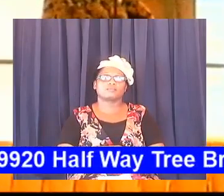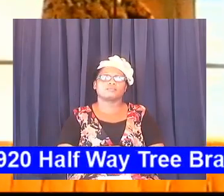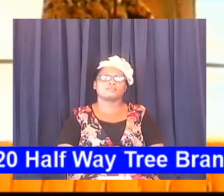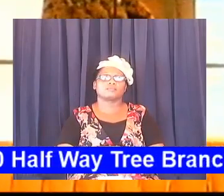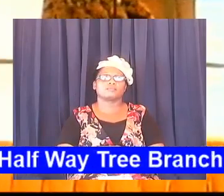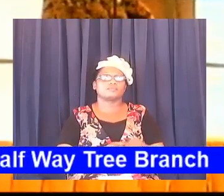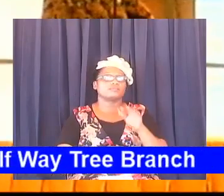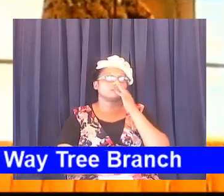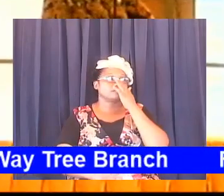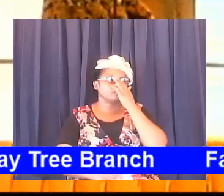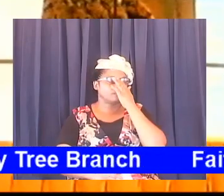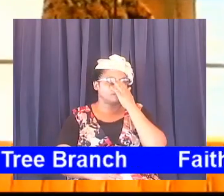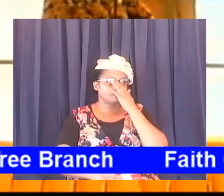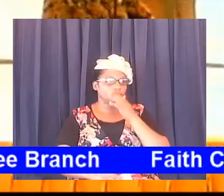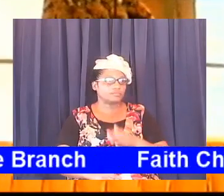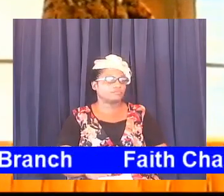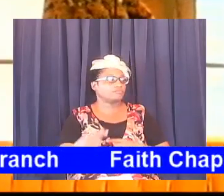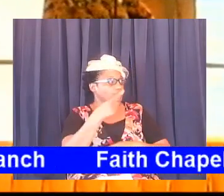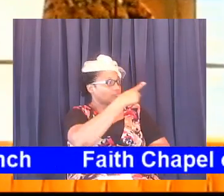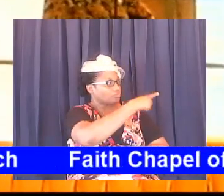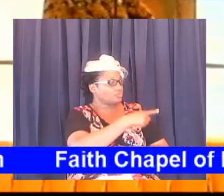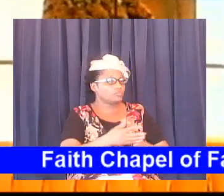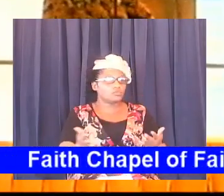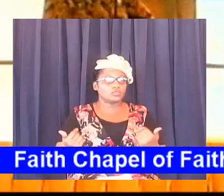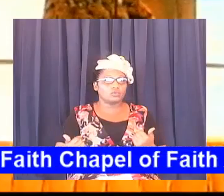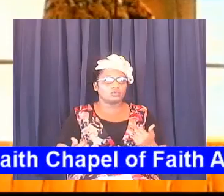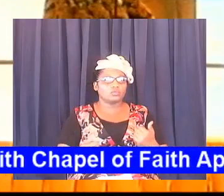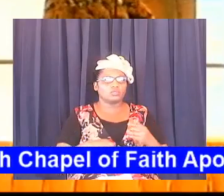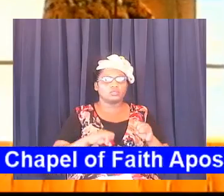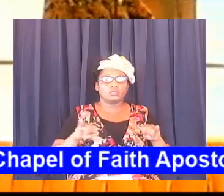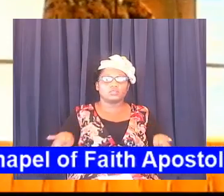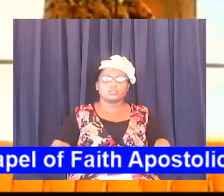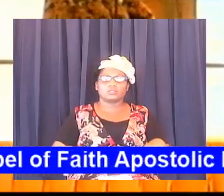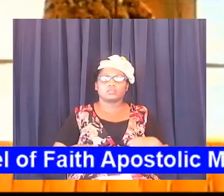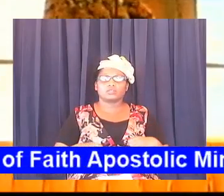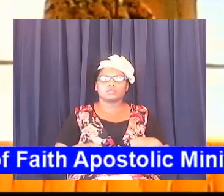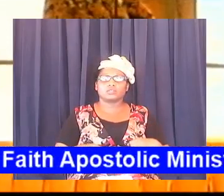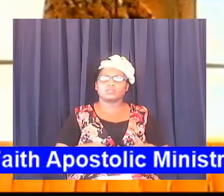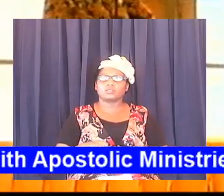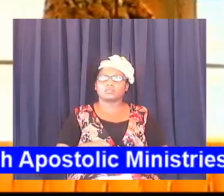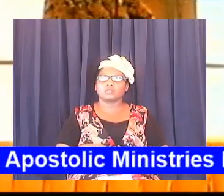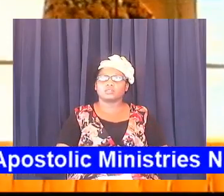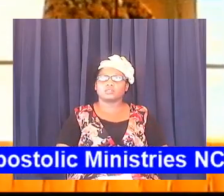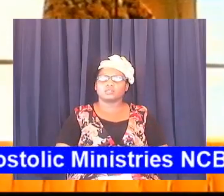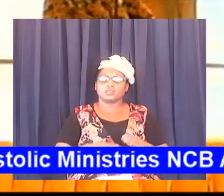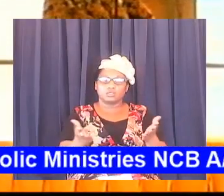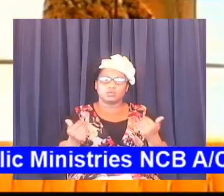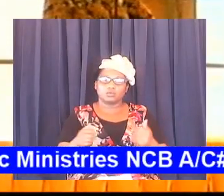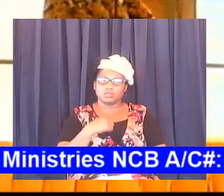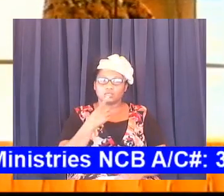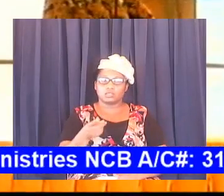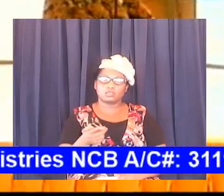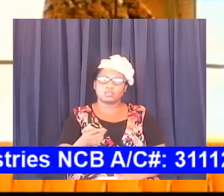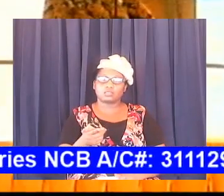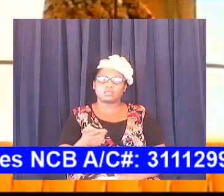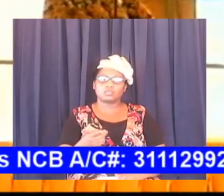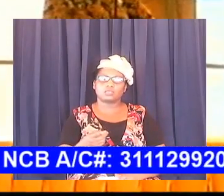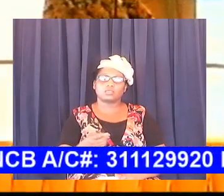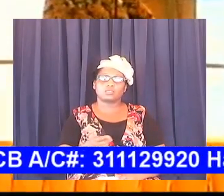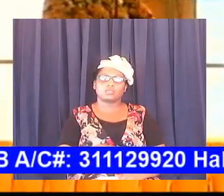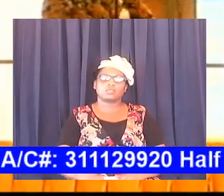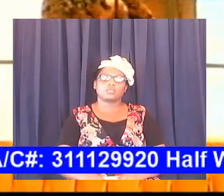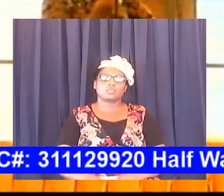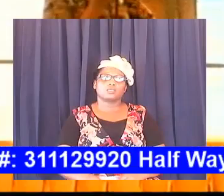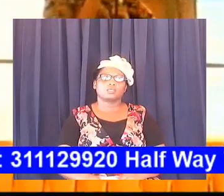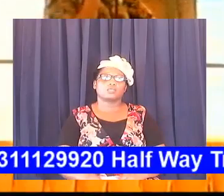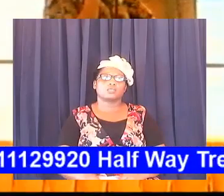I wanted to just inject, however, because Deacon Martin 2 Sundays ago had indicated,